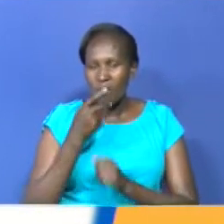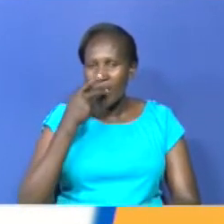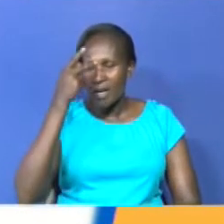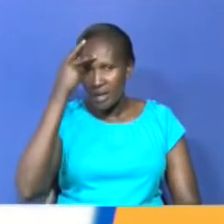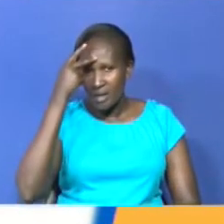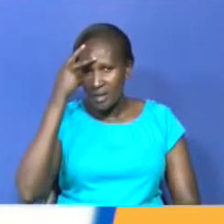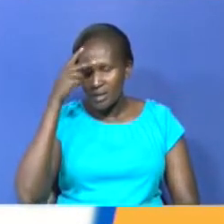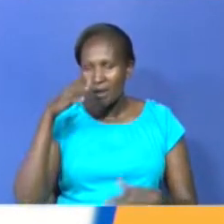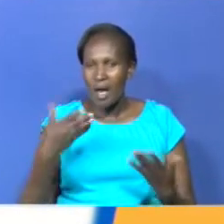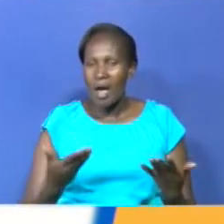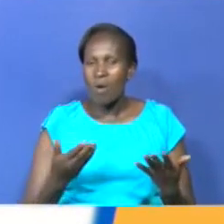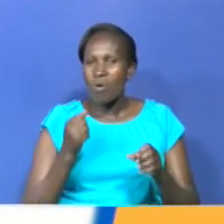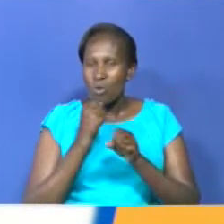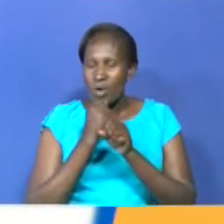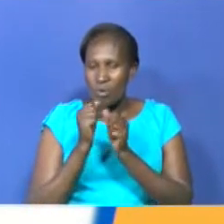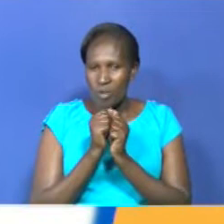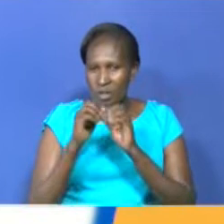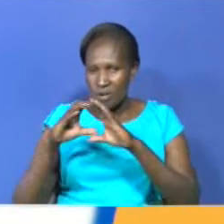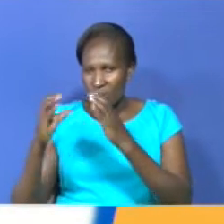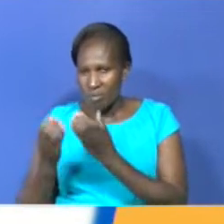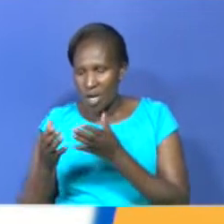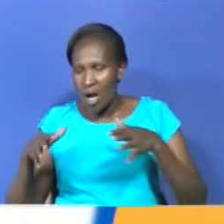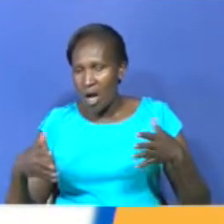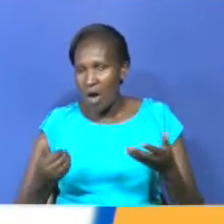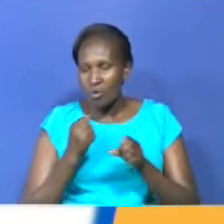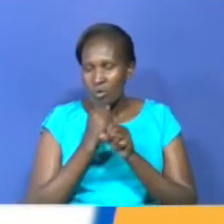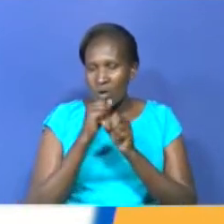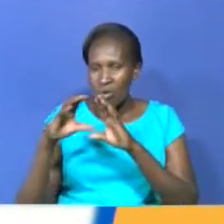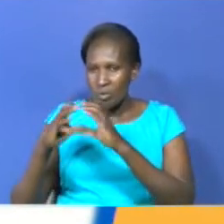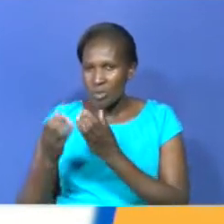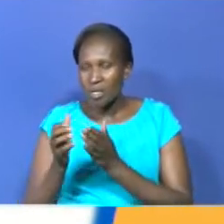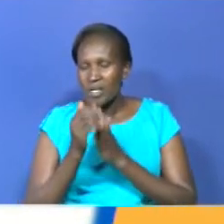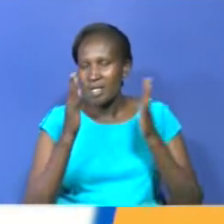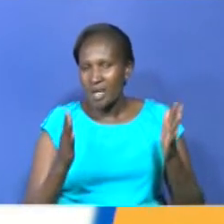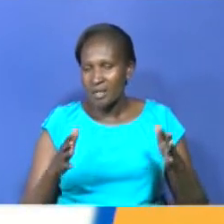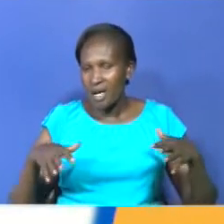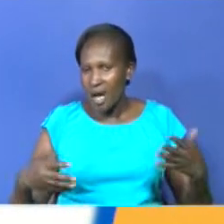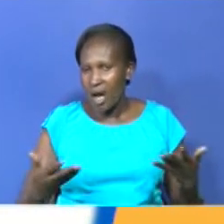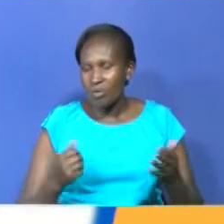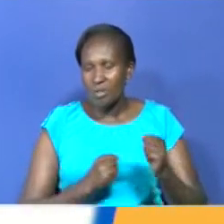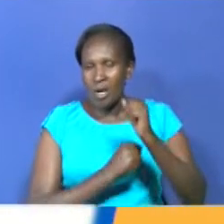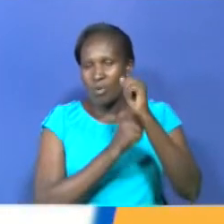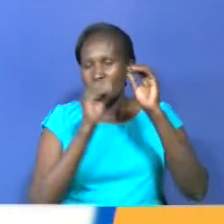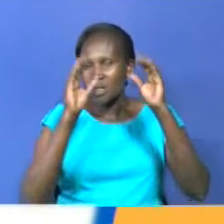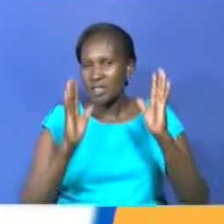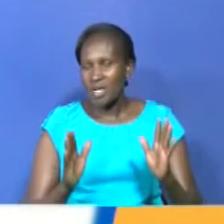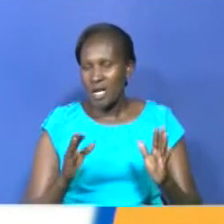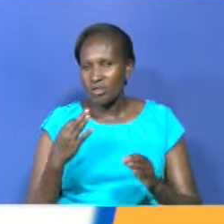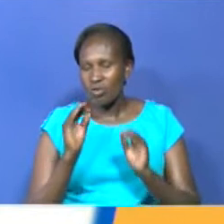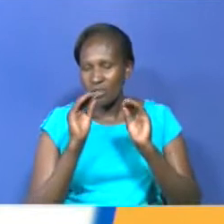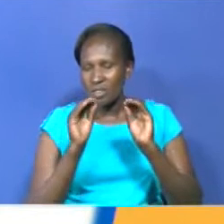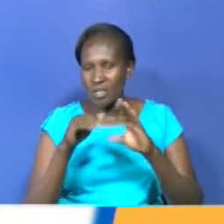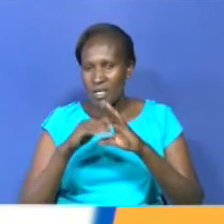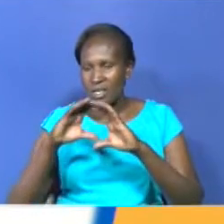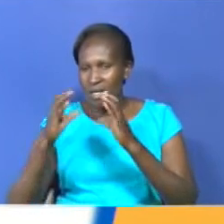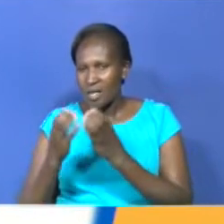How best can they work with the community? How best can they work with the community leaders? How best can they support the teachers when teachers are in class?